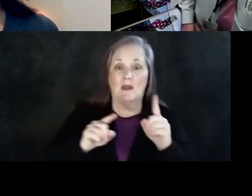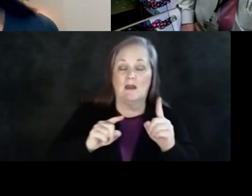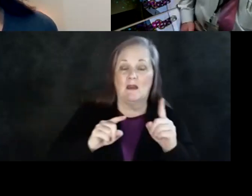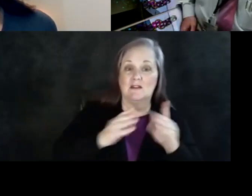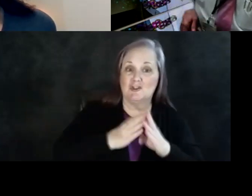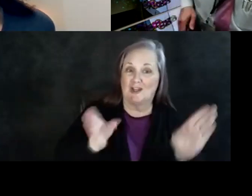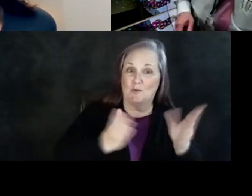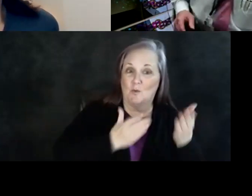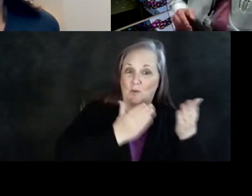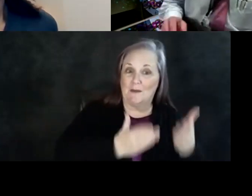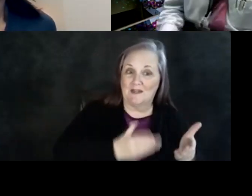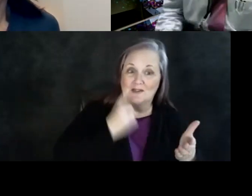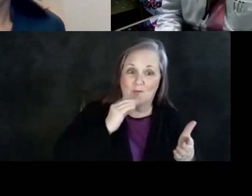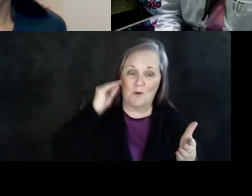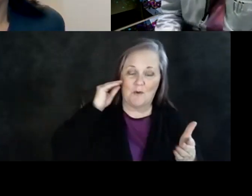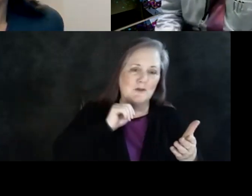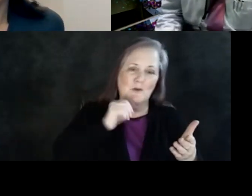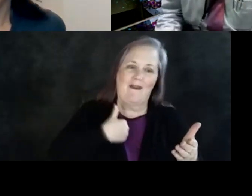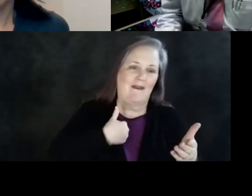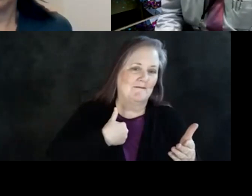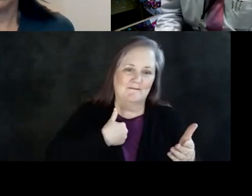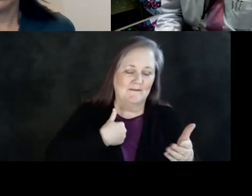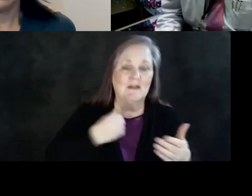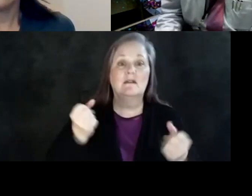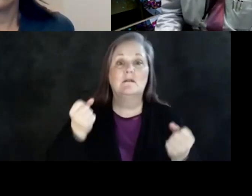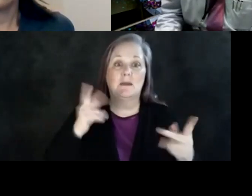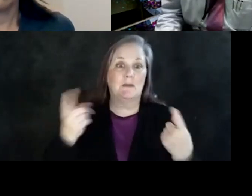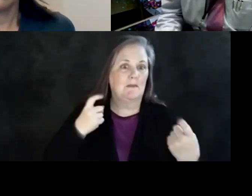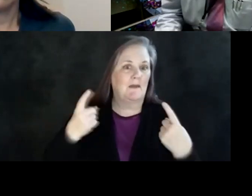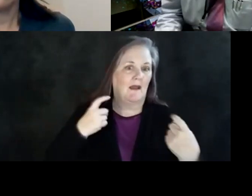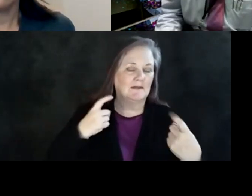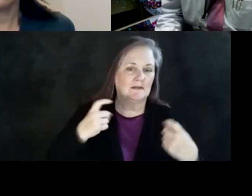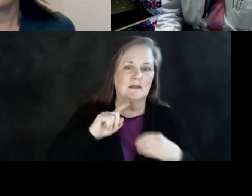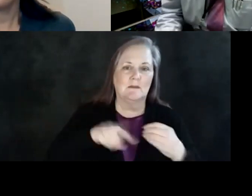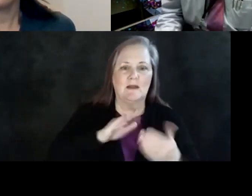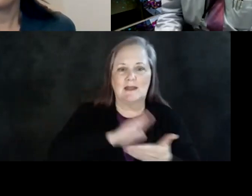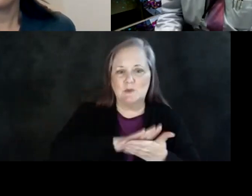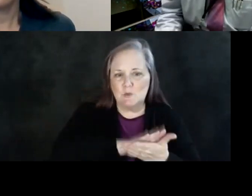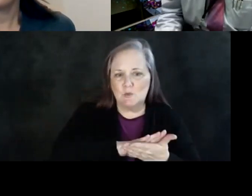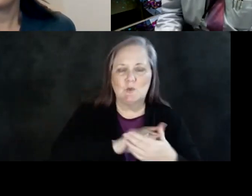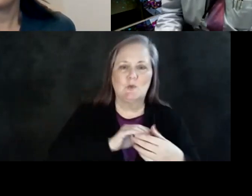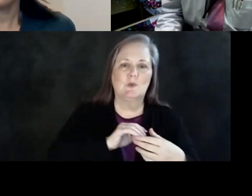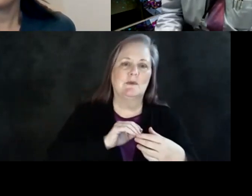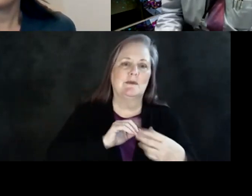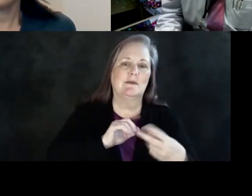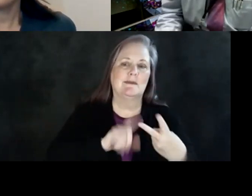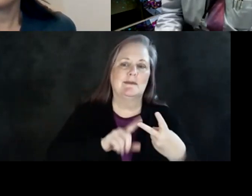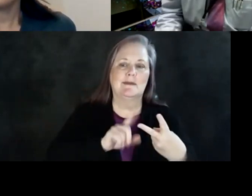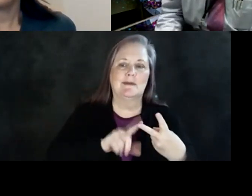general recommendations. I know that that's a question we've been asked a lot about for schools